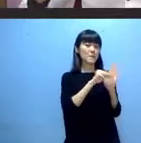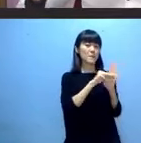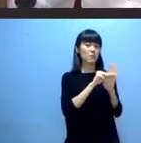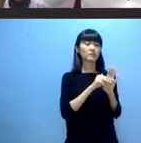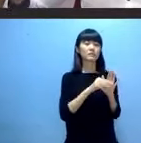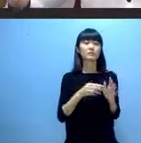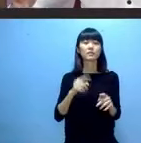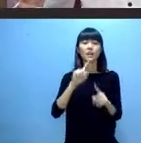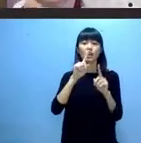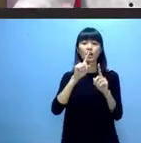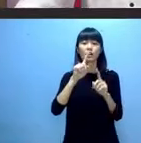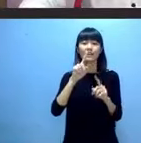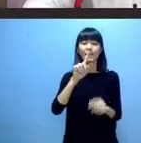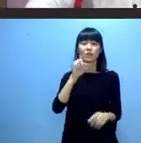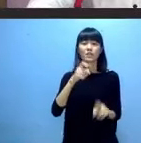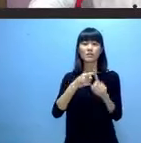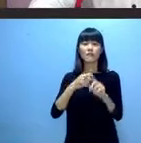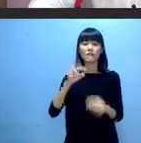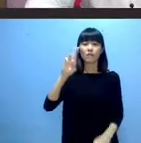Do you have any regrets?